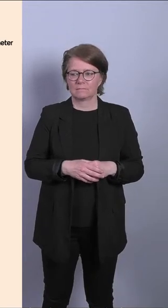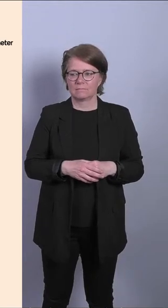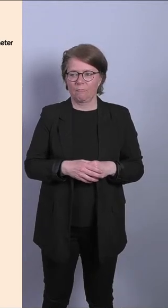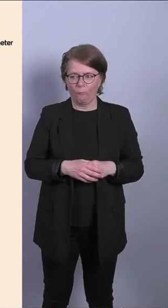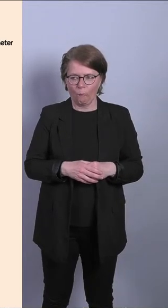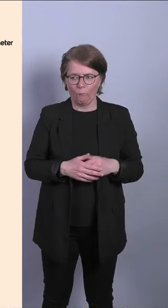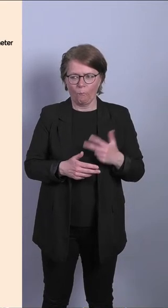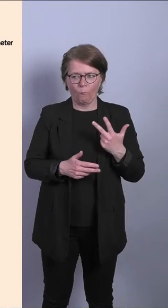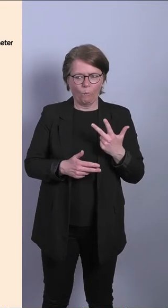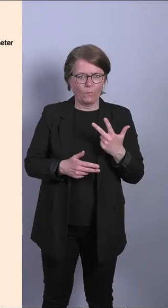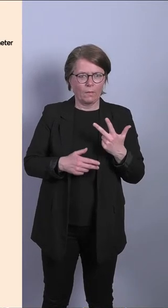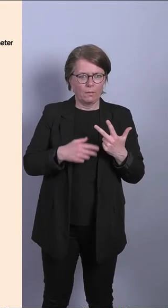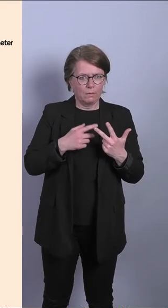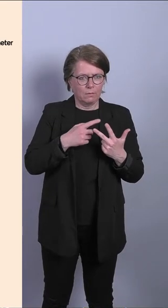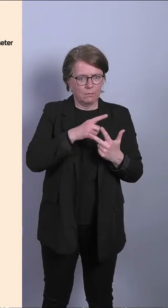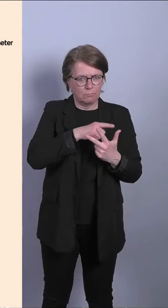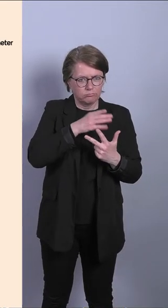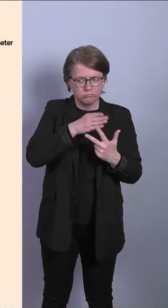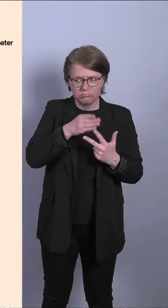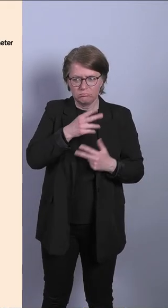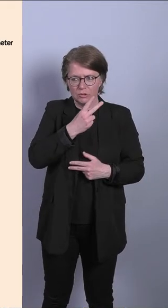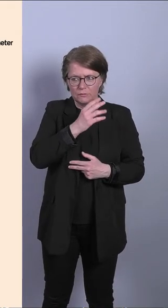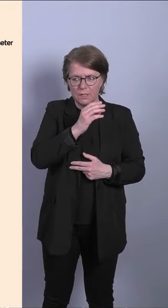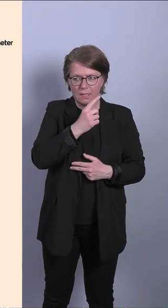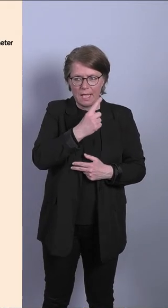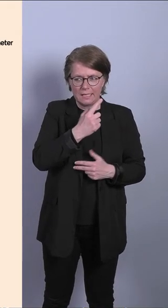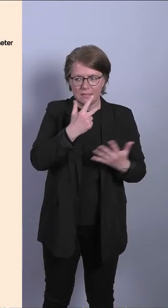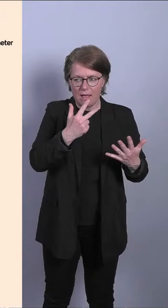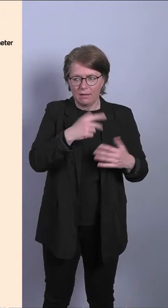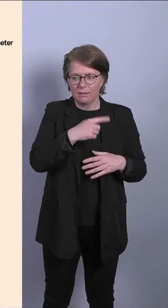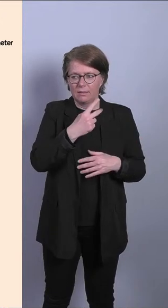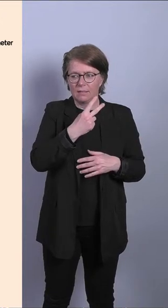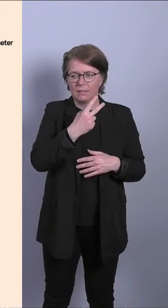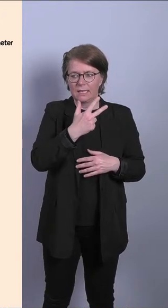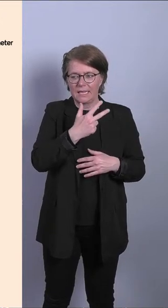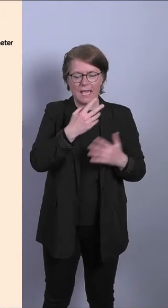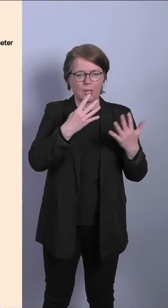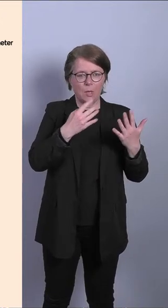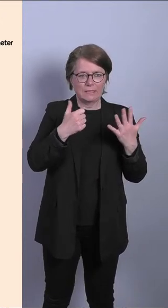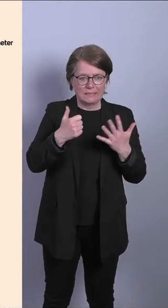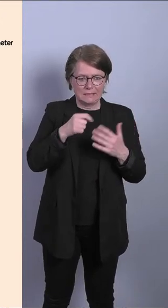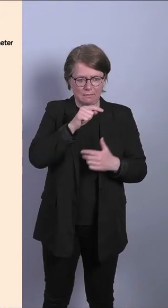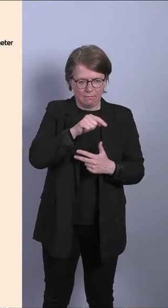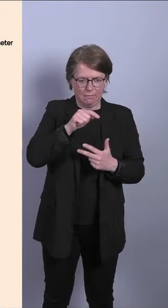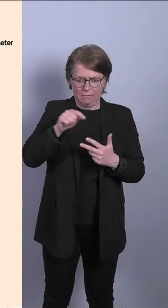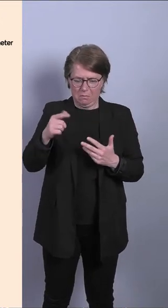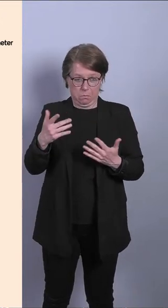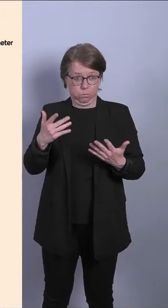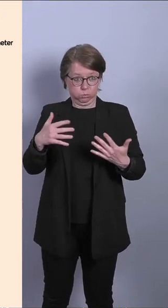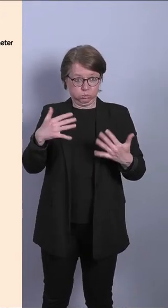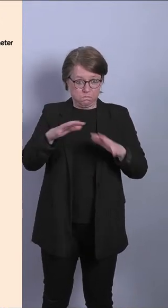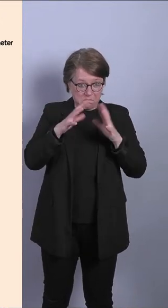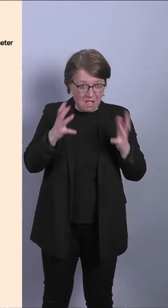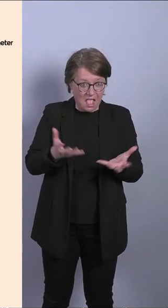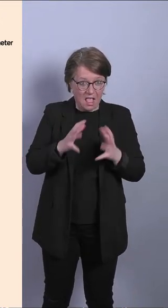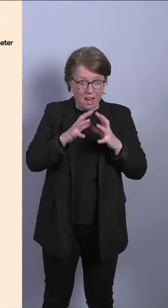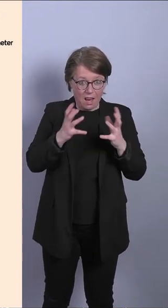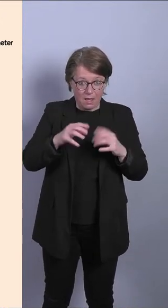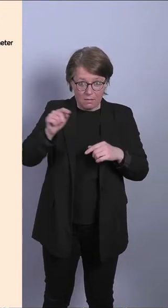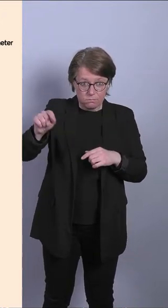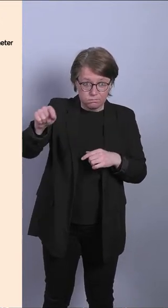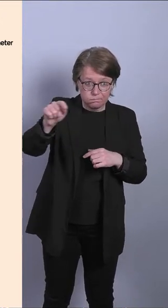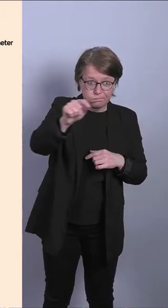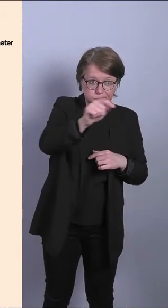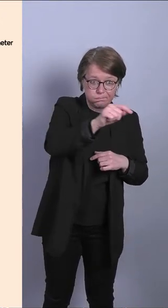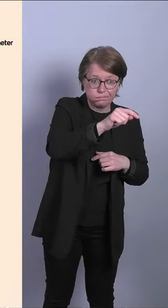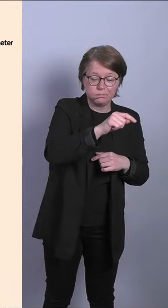Many, many, isn't it? I can't imagine how to keep track of them. And who will carry them in? It